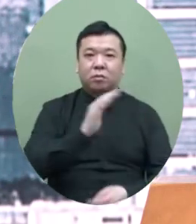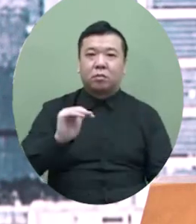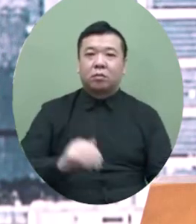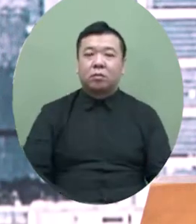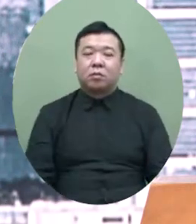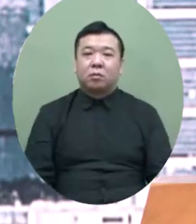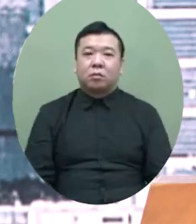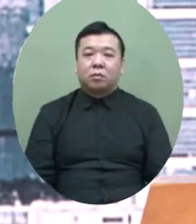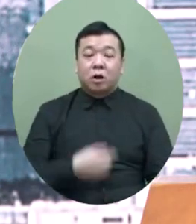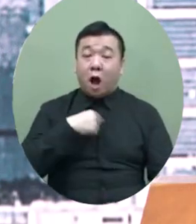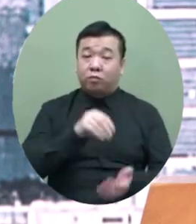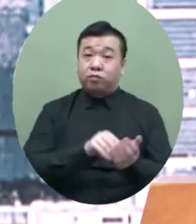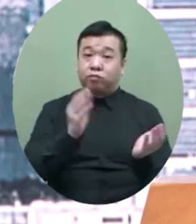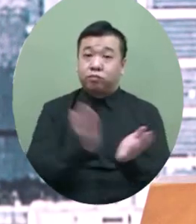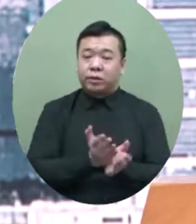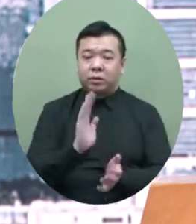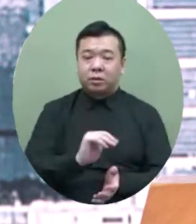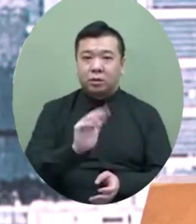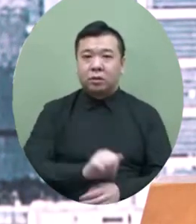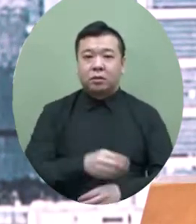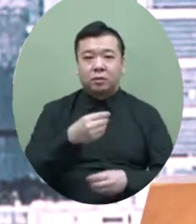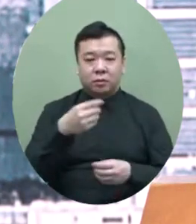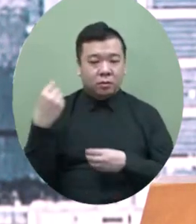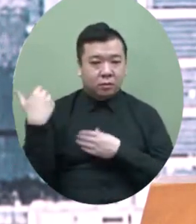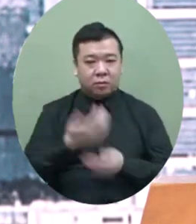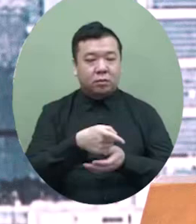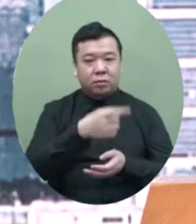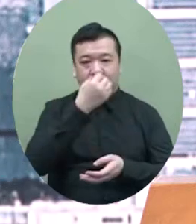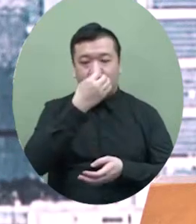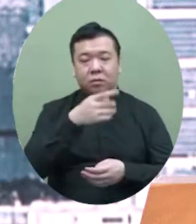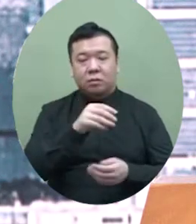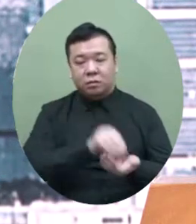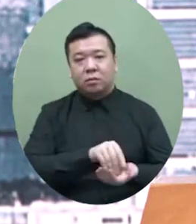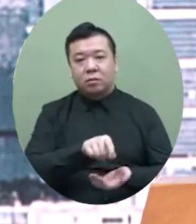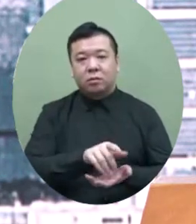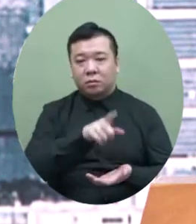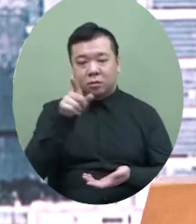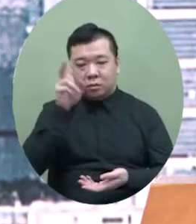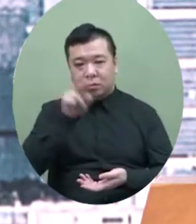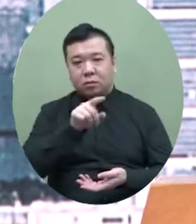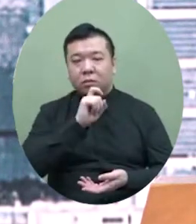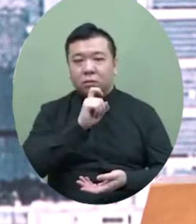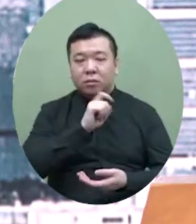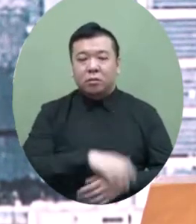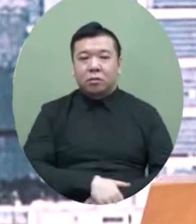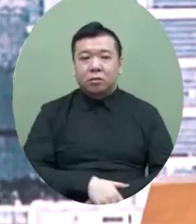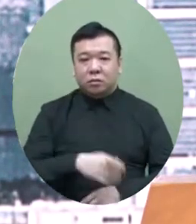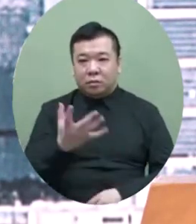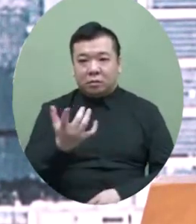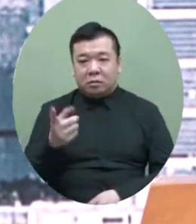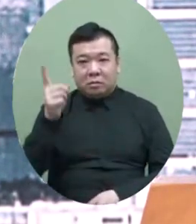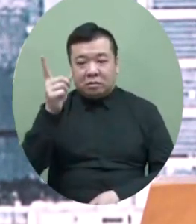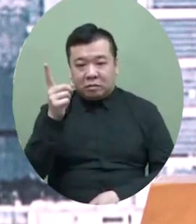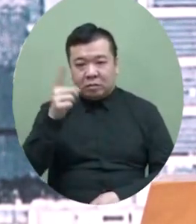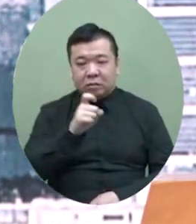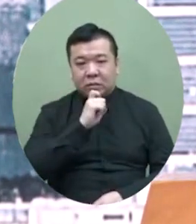come. But as you have read the news in the EU, there have been all sorts of things happening in the EU, and this vaccine is